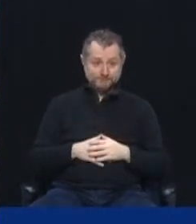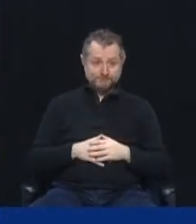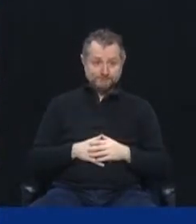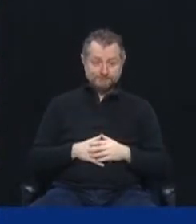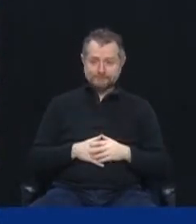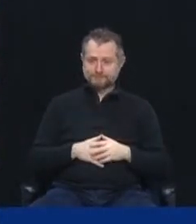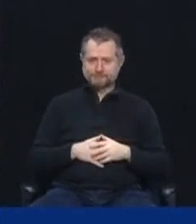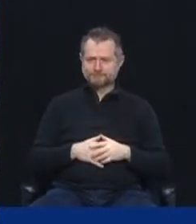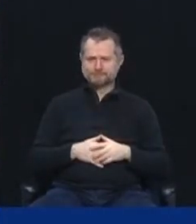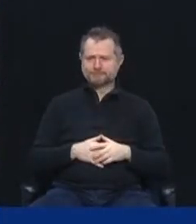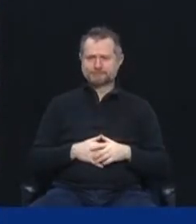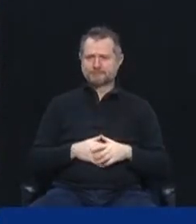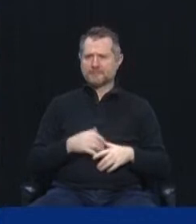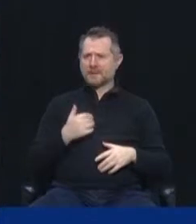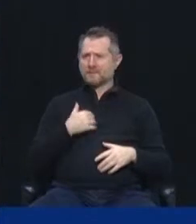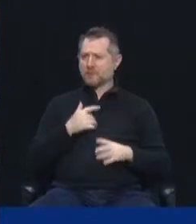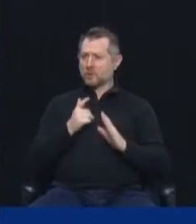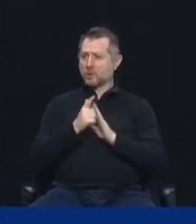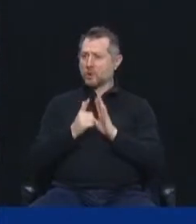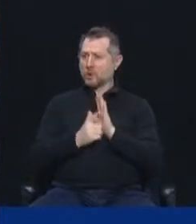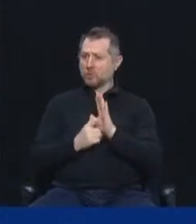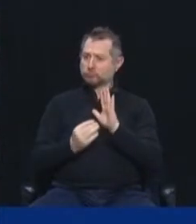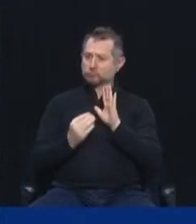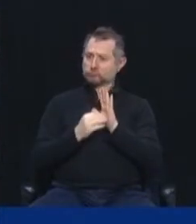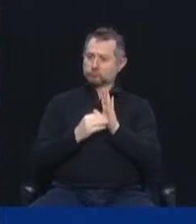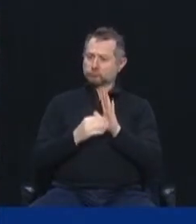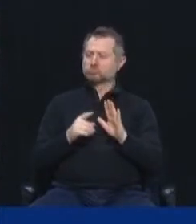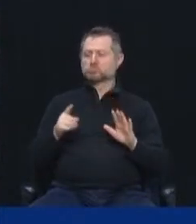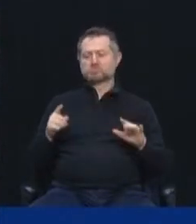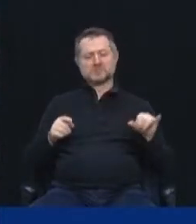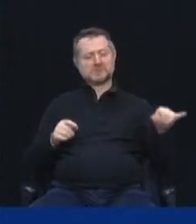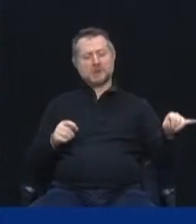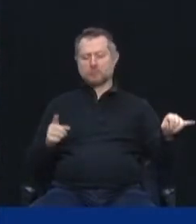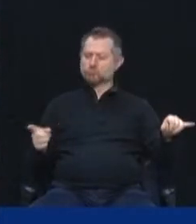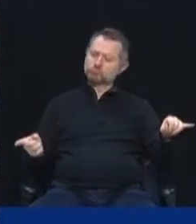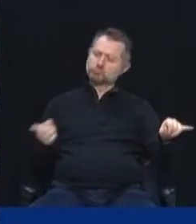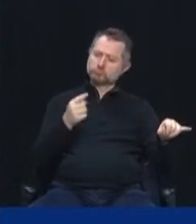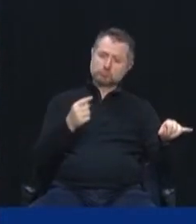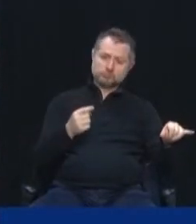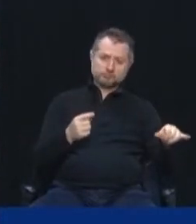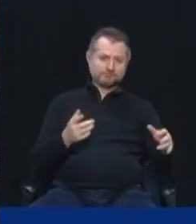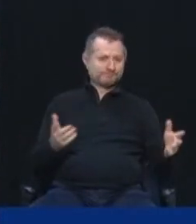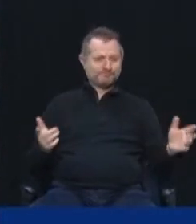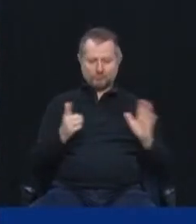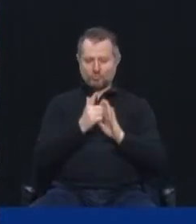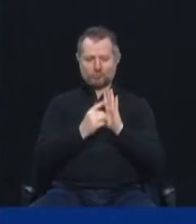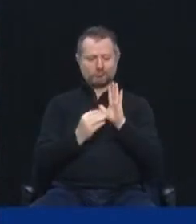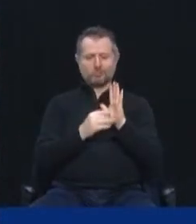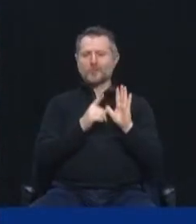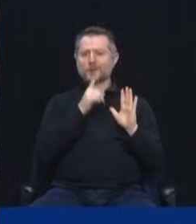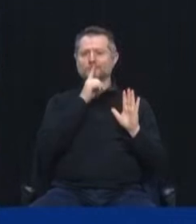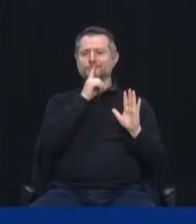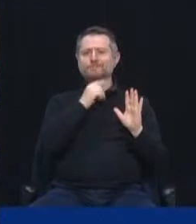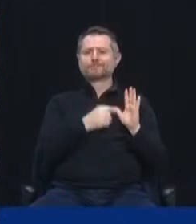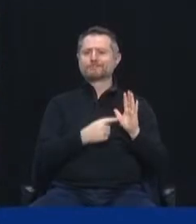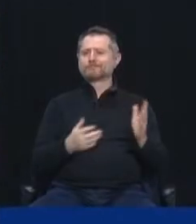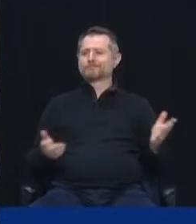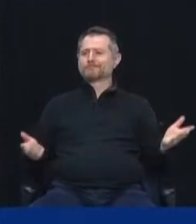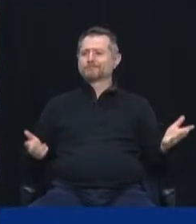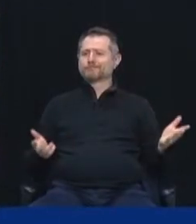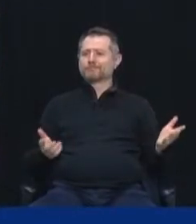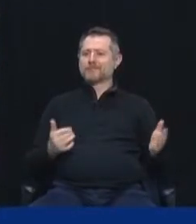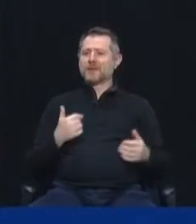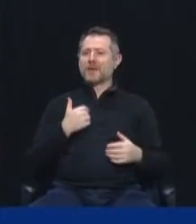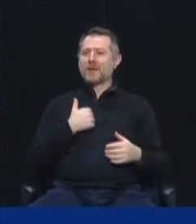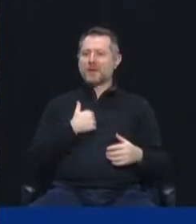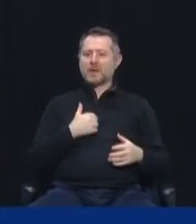Is there a law that says that, Governor? No. No, there's no law. I'm asking